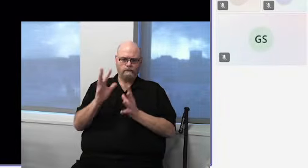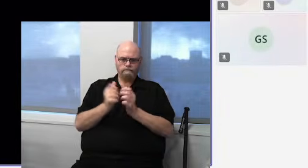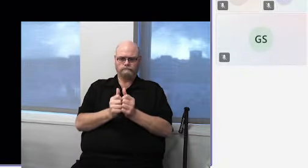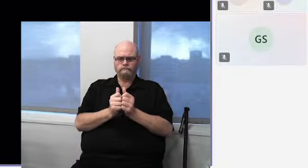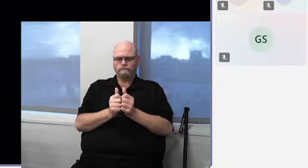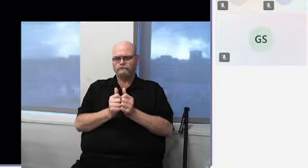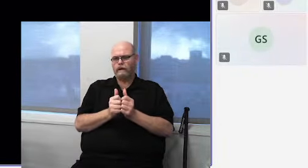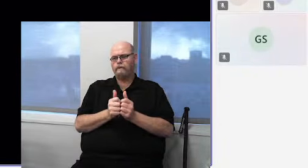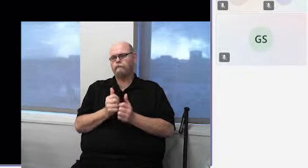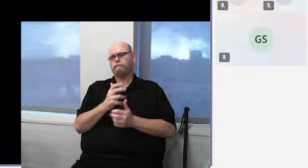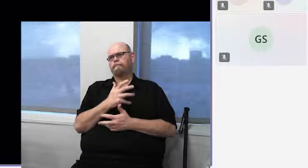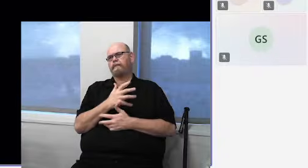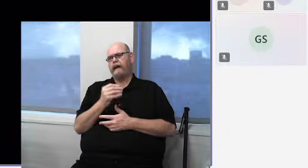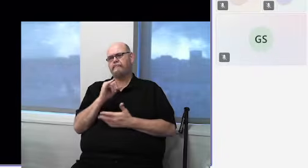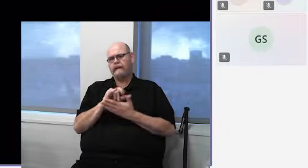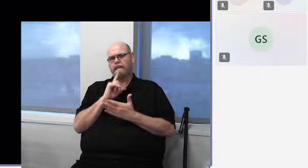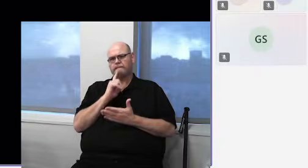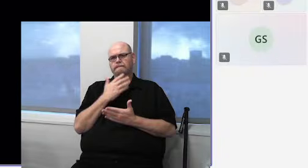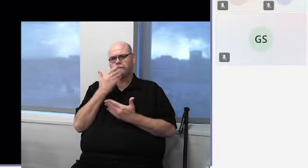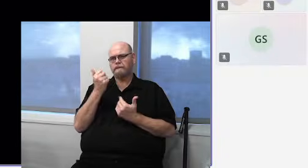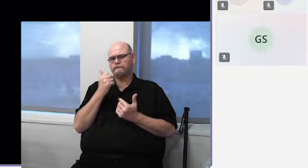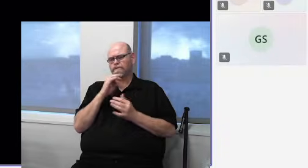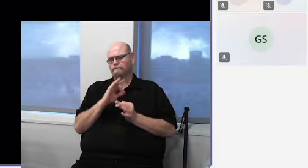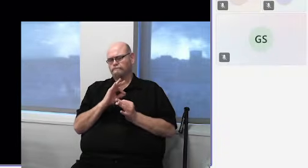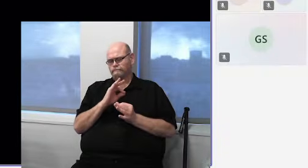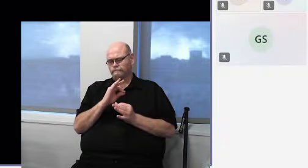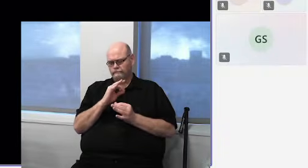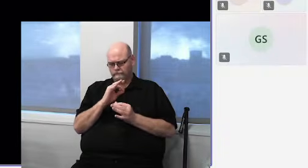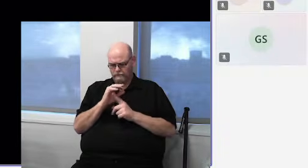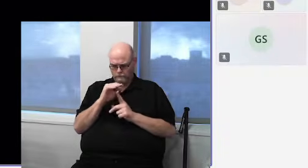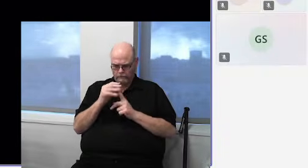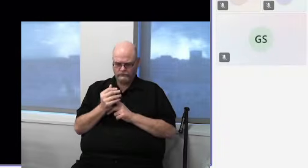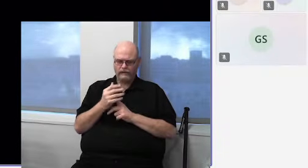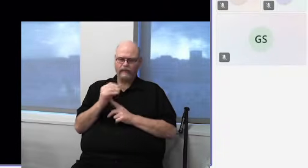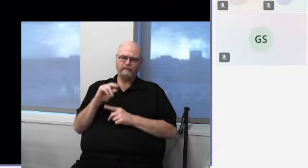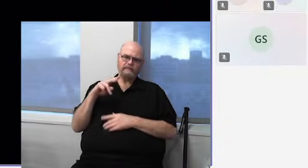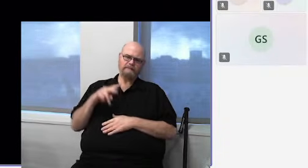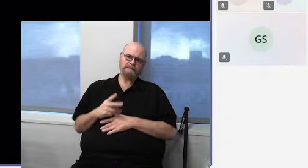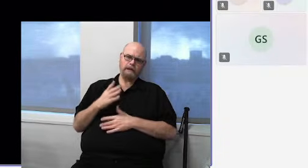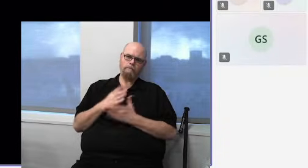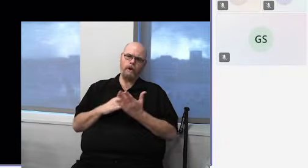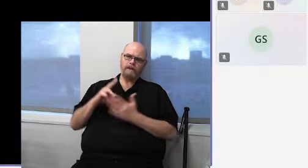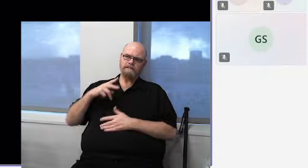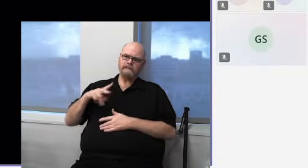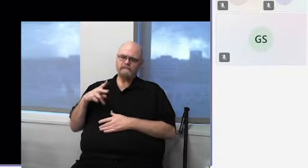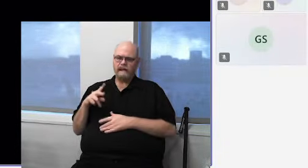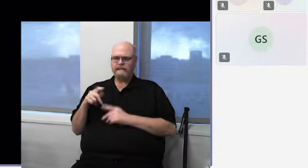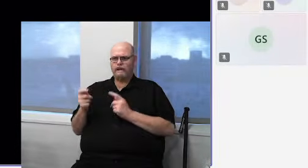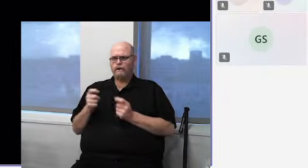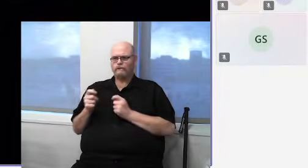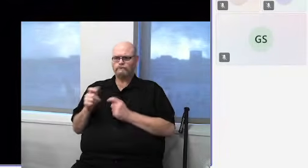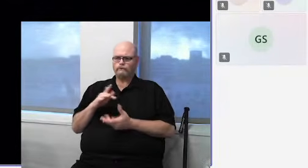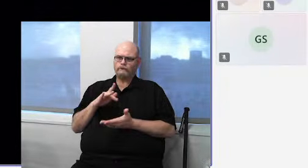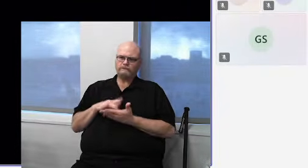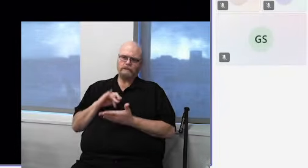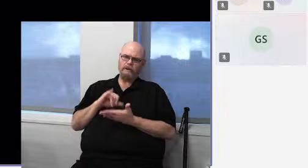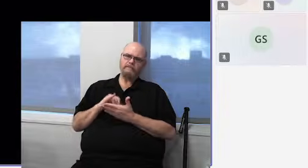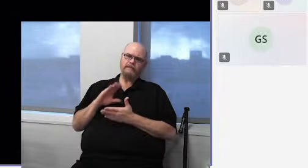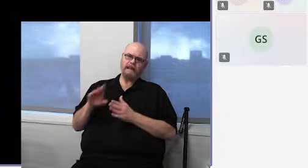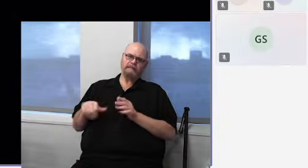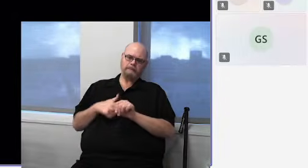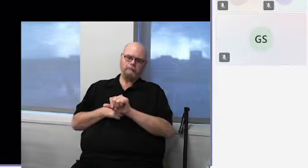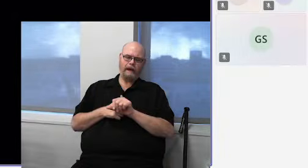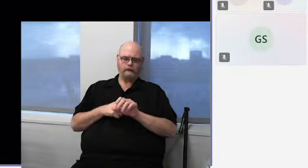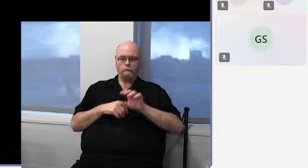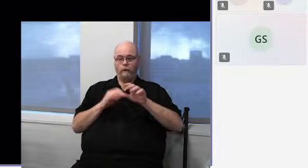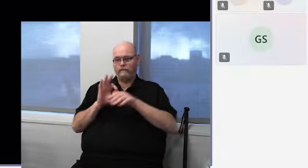integrated all together, which is an ideal situation. The second part of that is what we call a secondary control center,